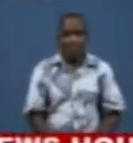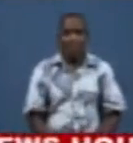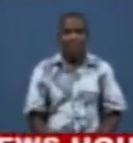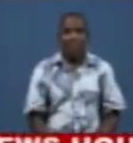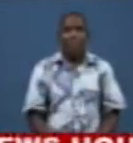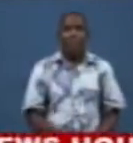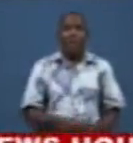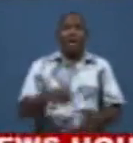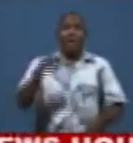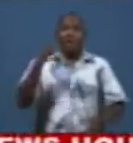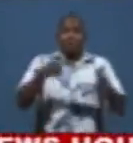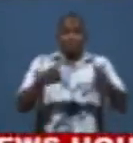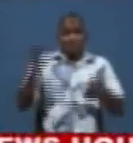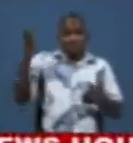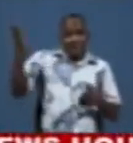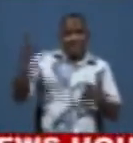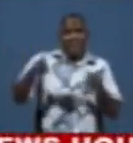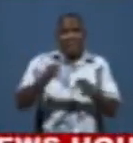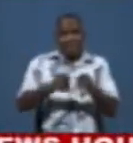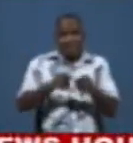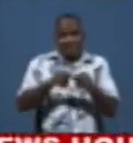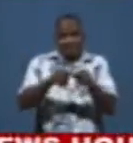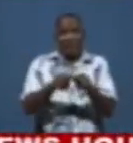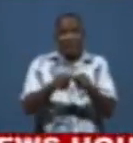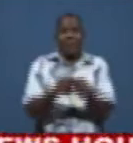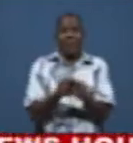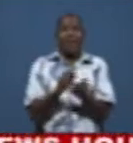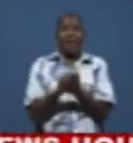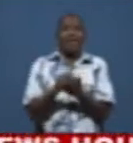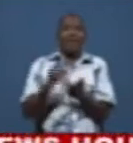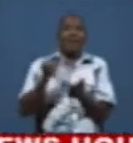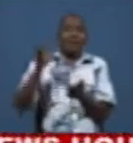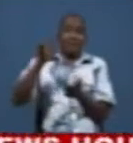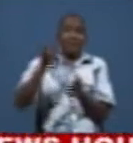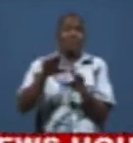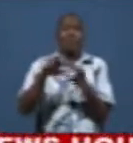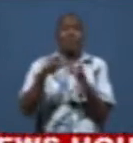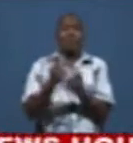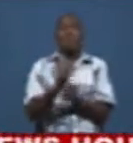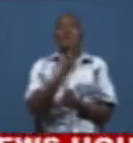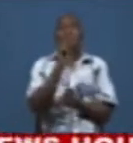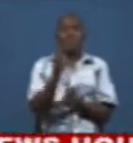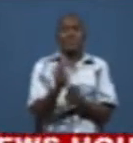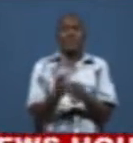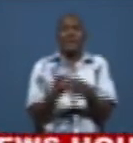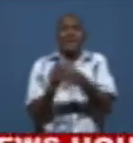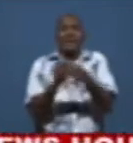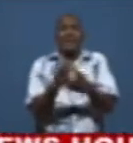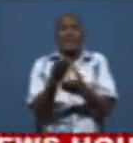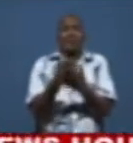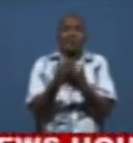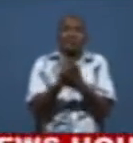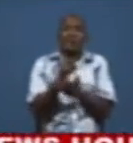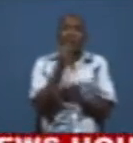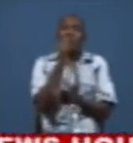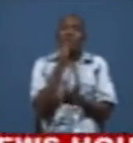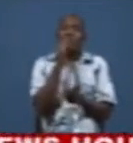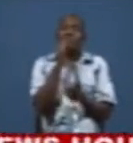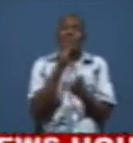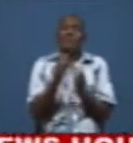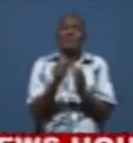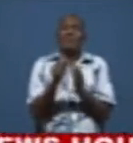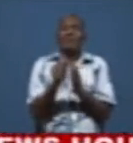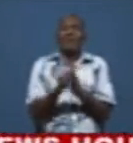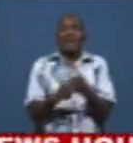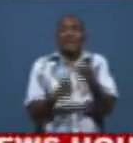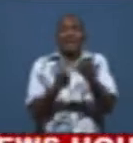The court further noted that Airbus used, and I quote, a network of secret agents to pay